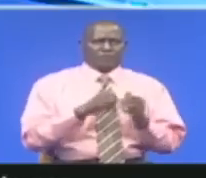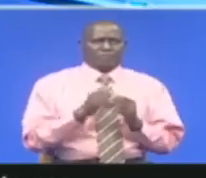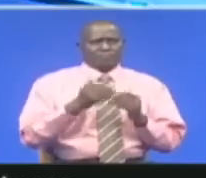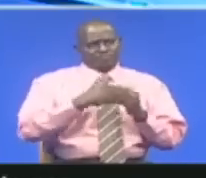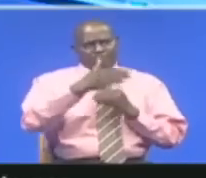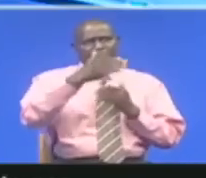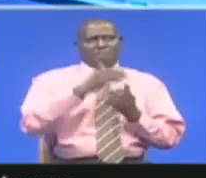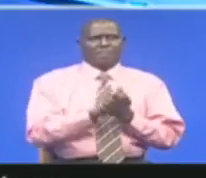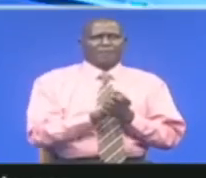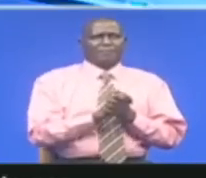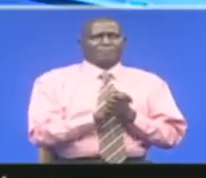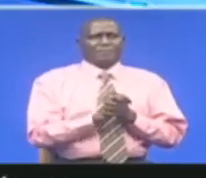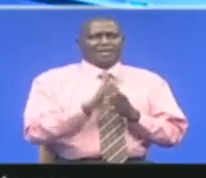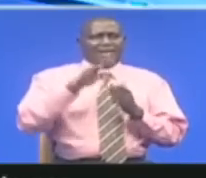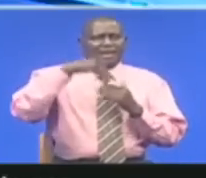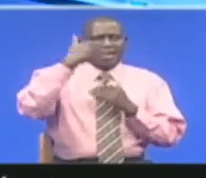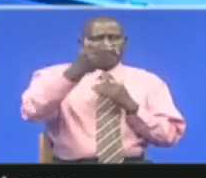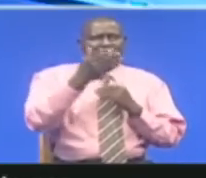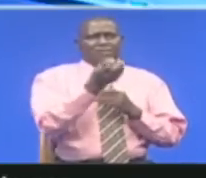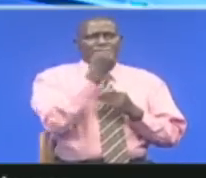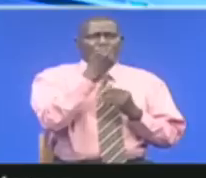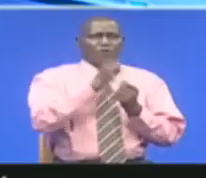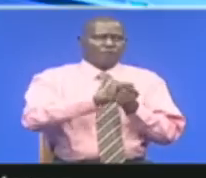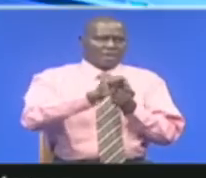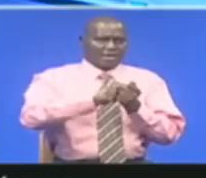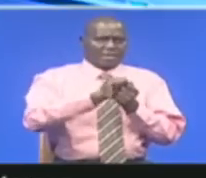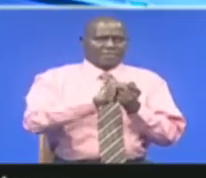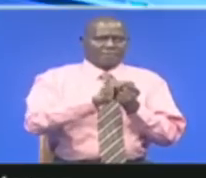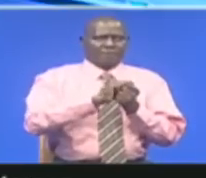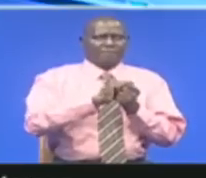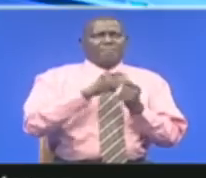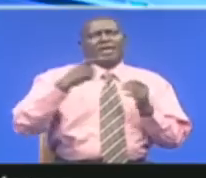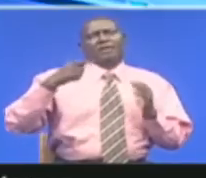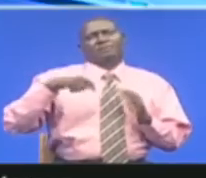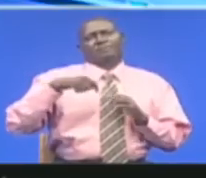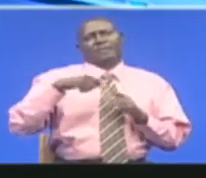Next is Food Friday, and Zainab Wandati tells you about the dairy industry